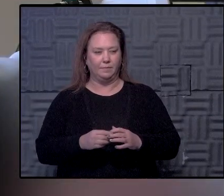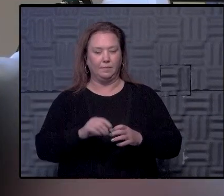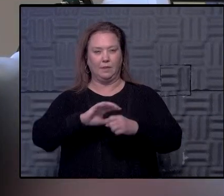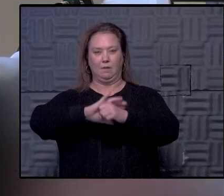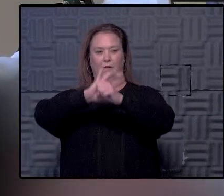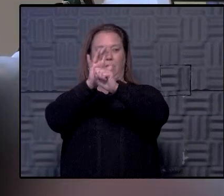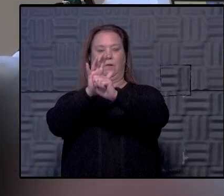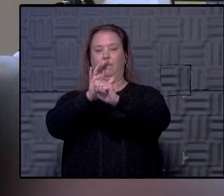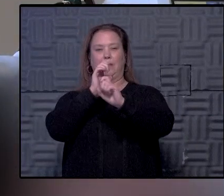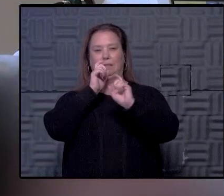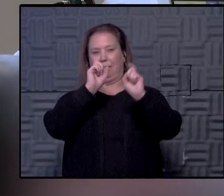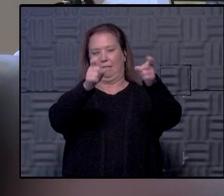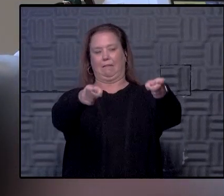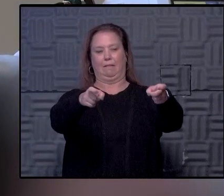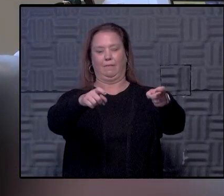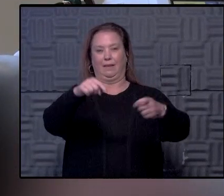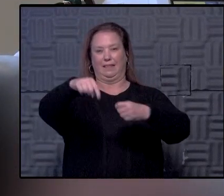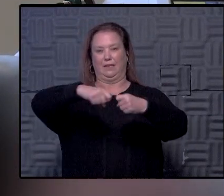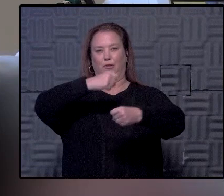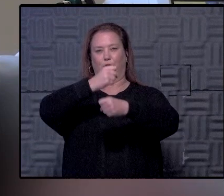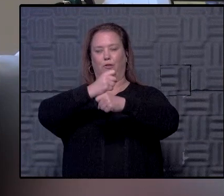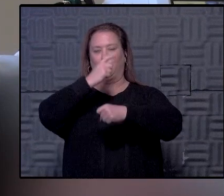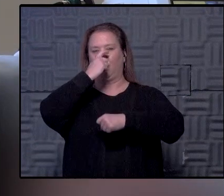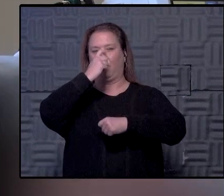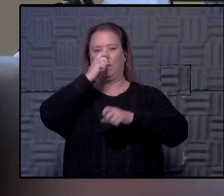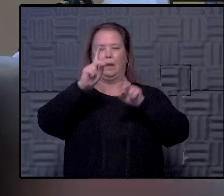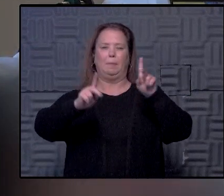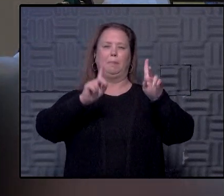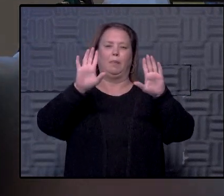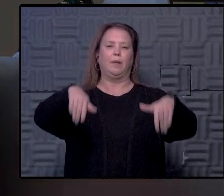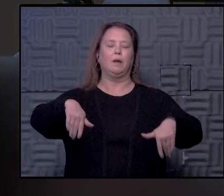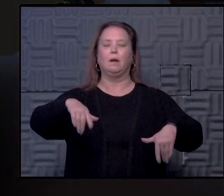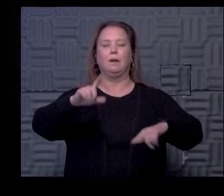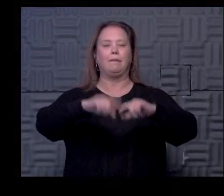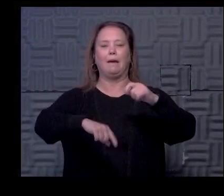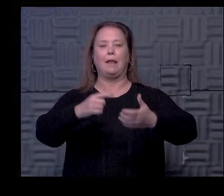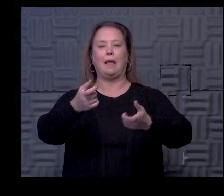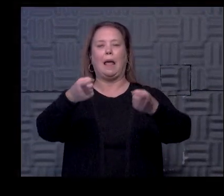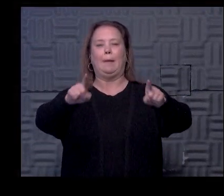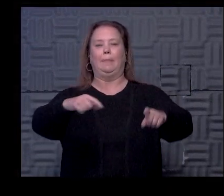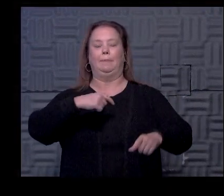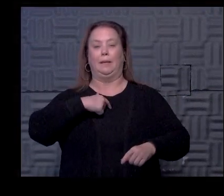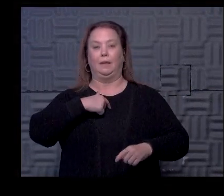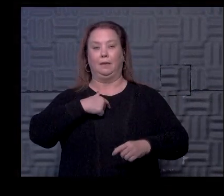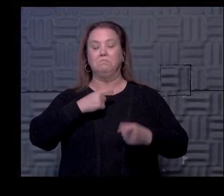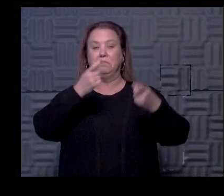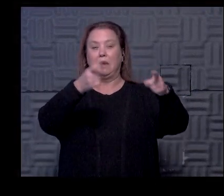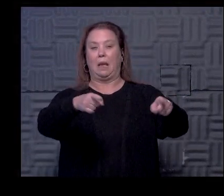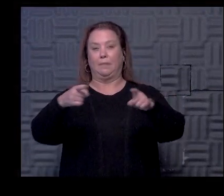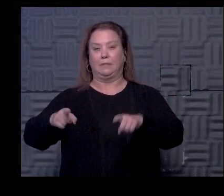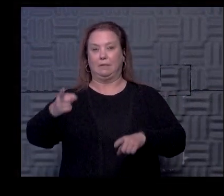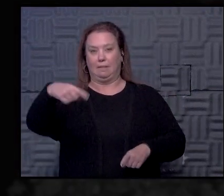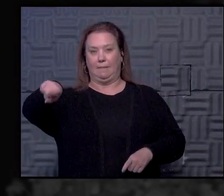COVID is not a gift. COVID's this year's coal. People don't think it can happen to them, but it does.